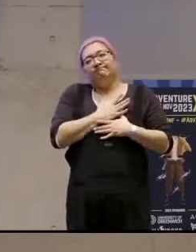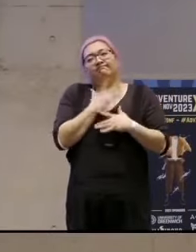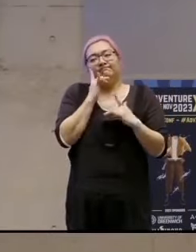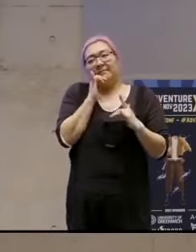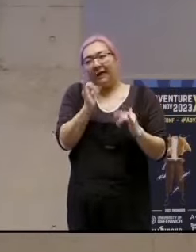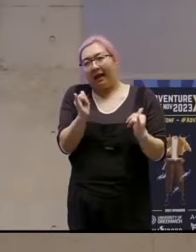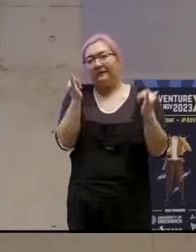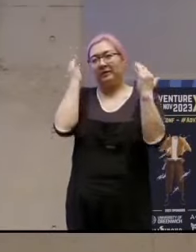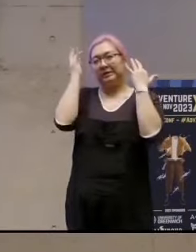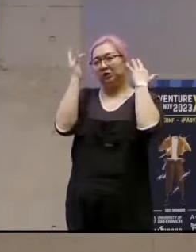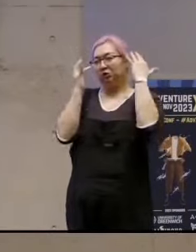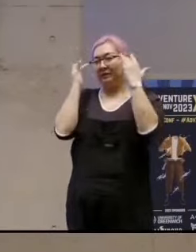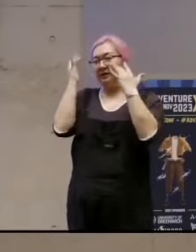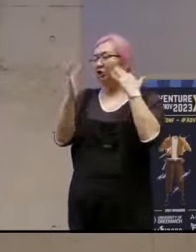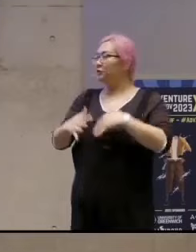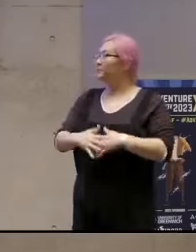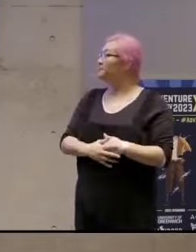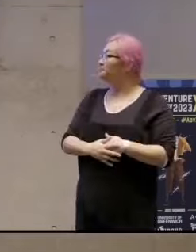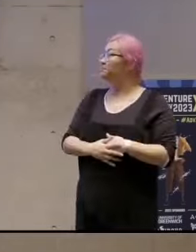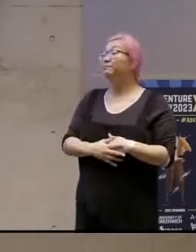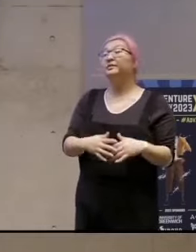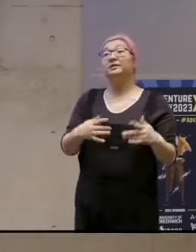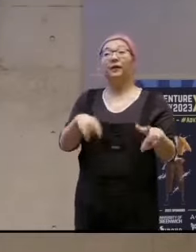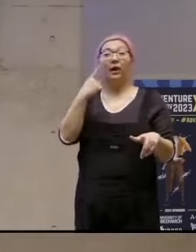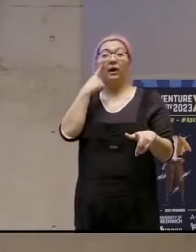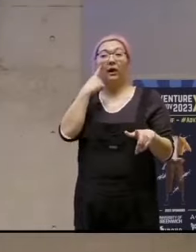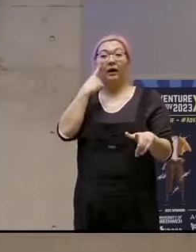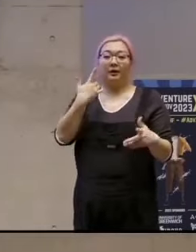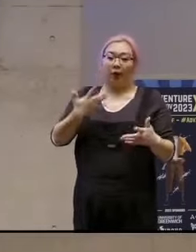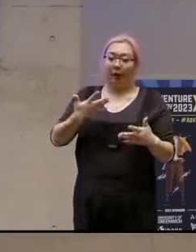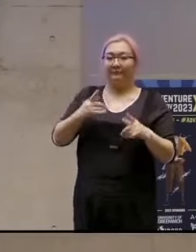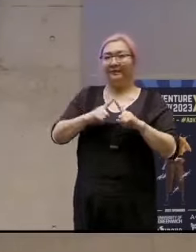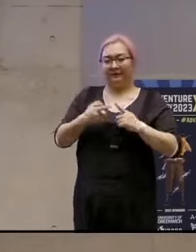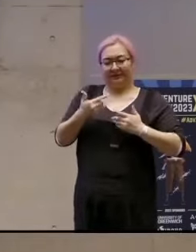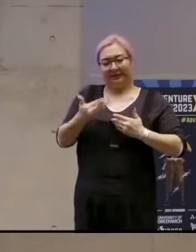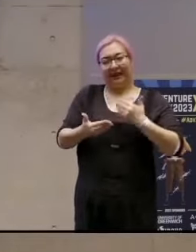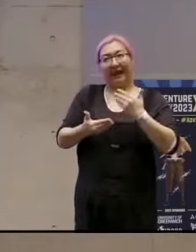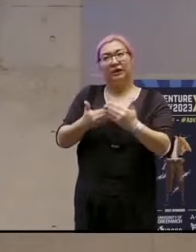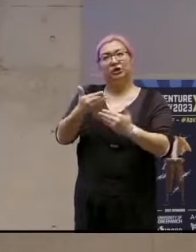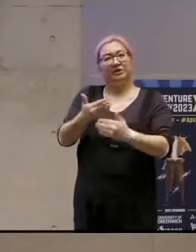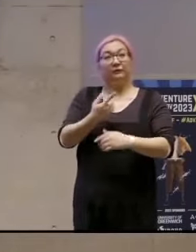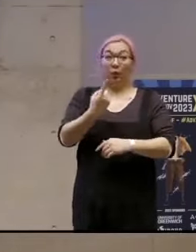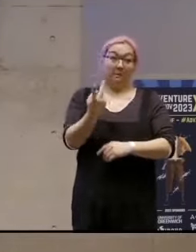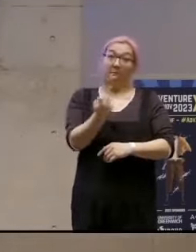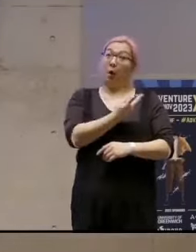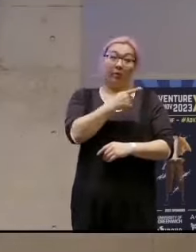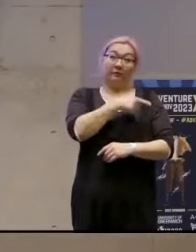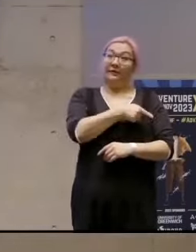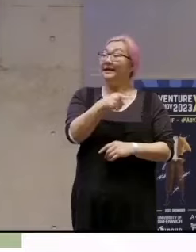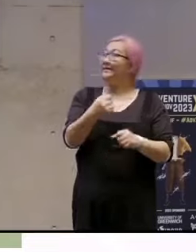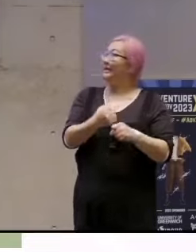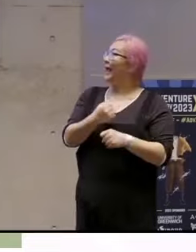So let's look at some of the stages of decisions I found in common with making these games.